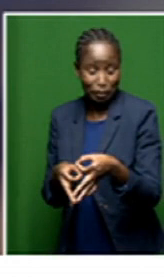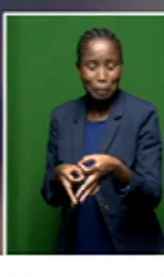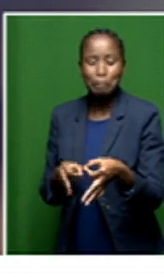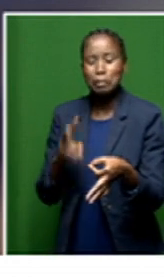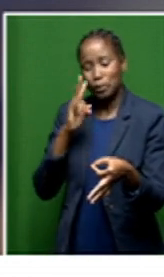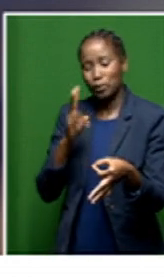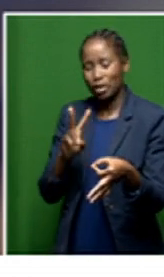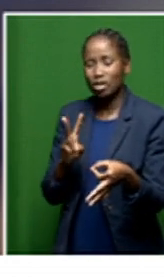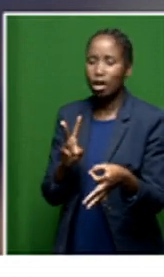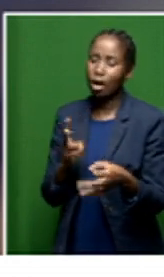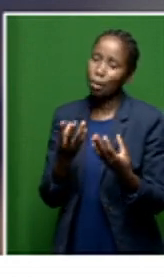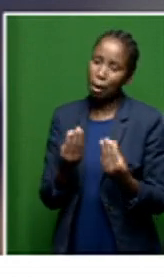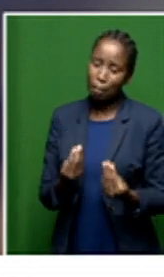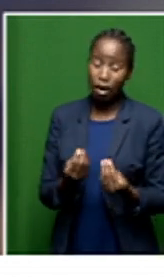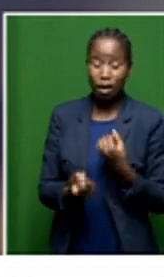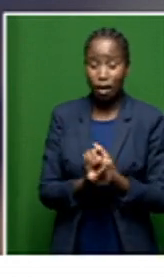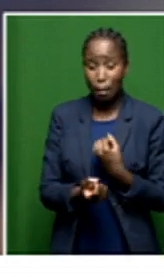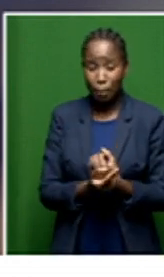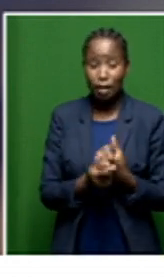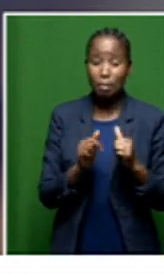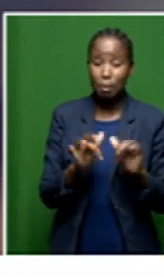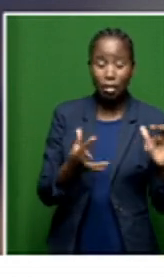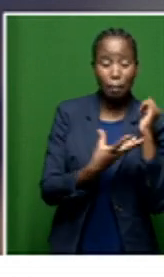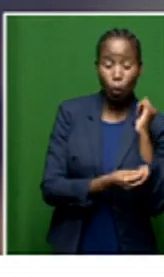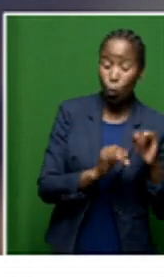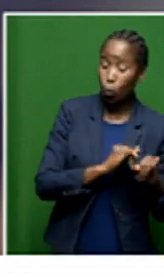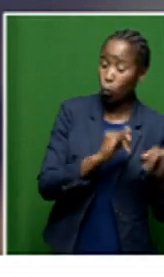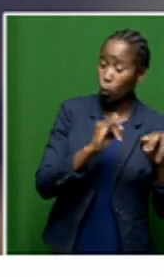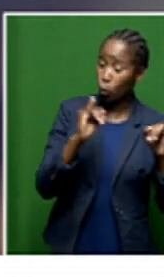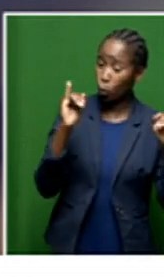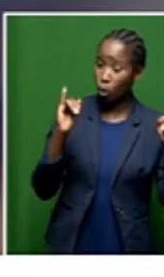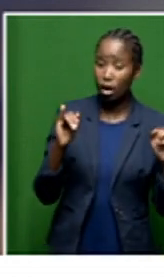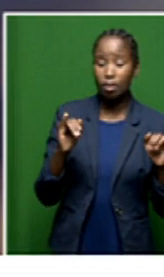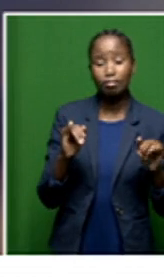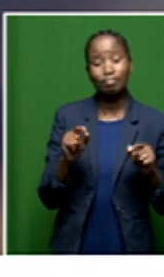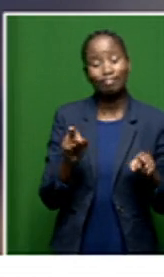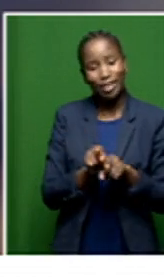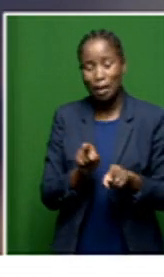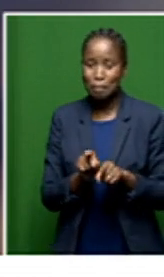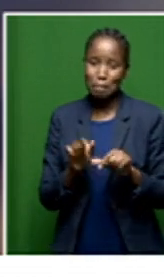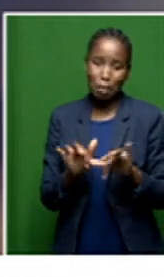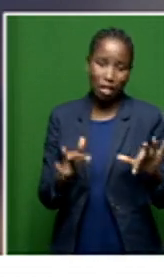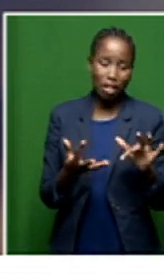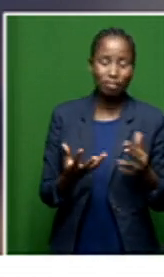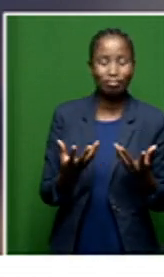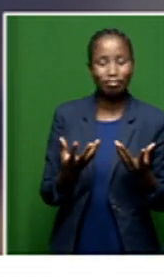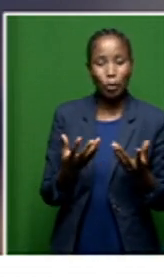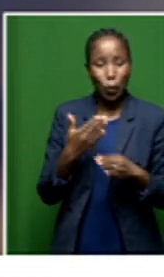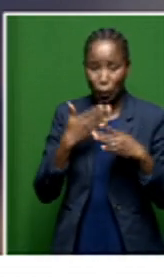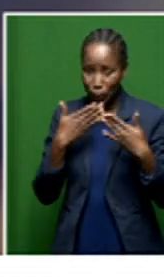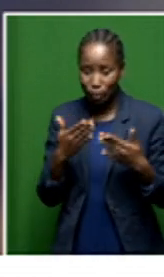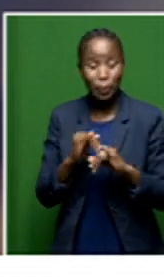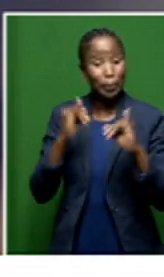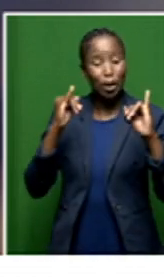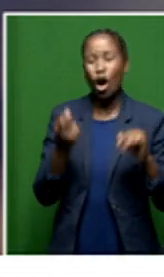numbers worsen. We saw recent household income numbers coming out of UCT as well, showing that almost